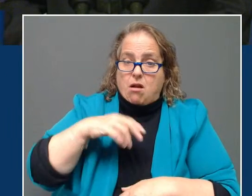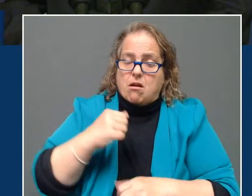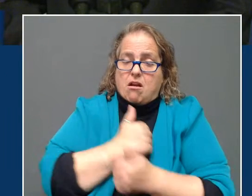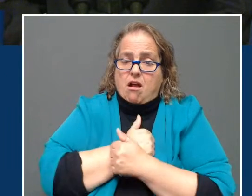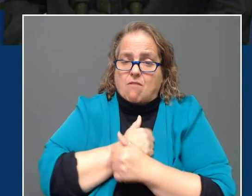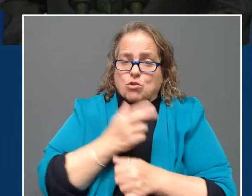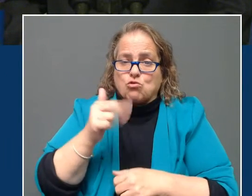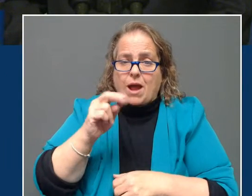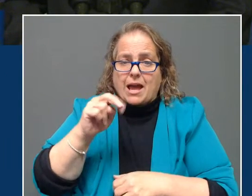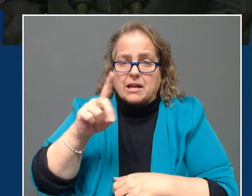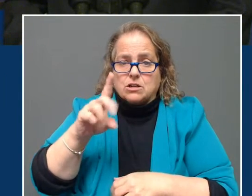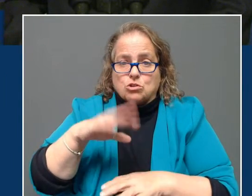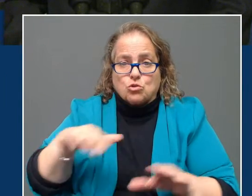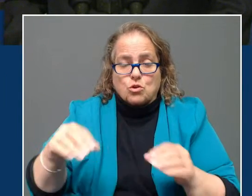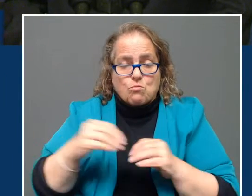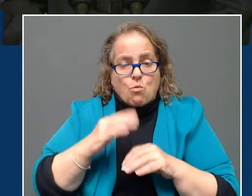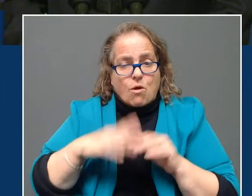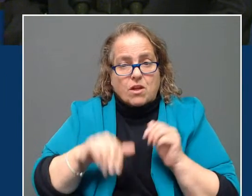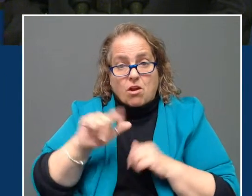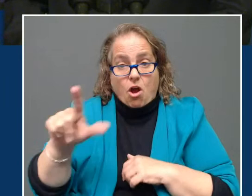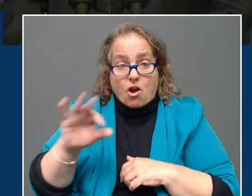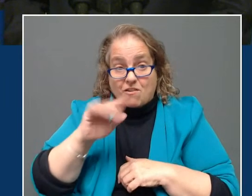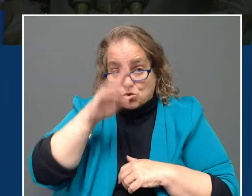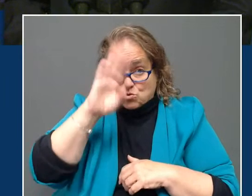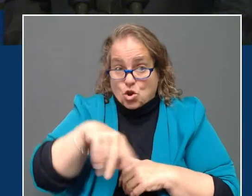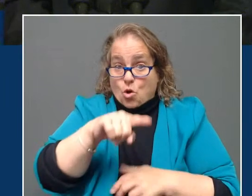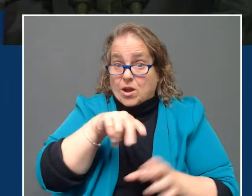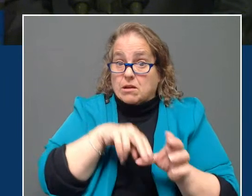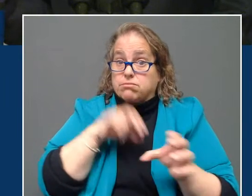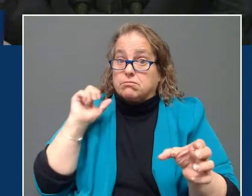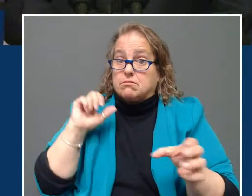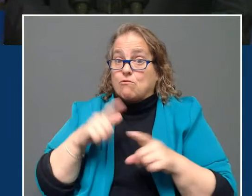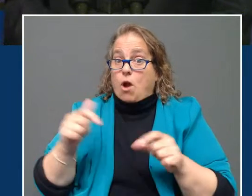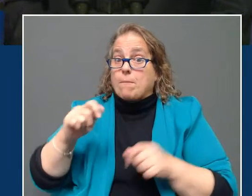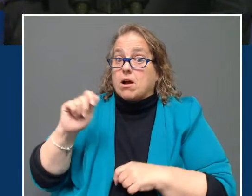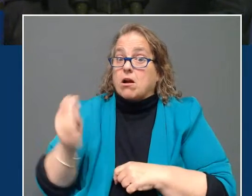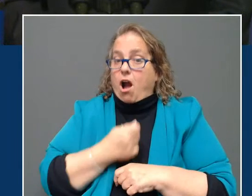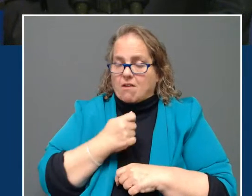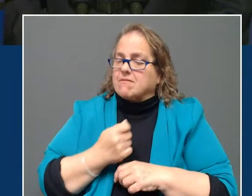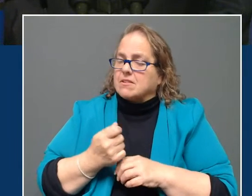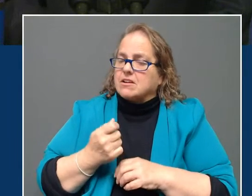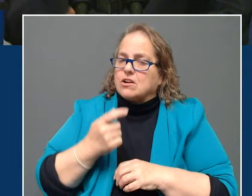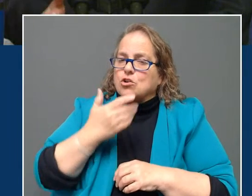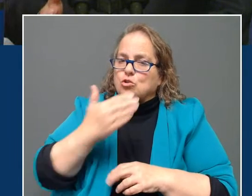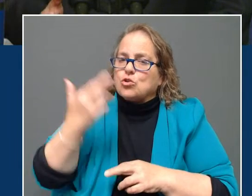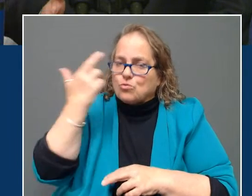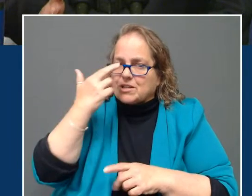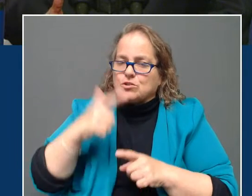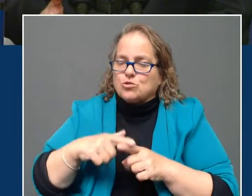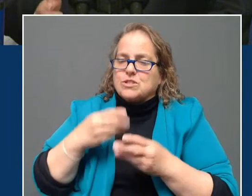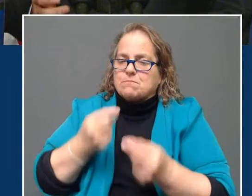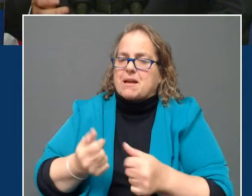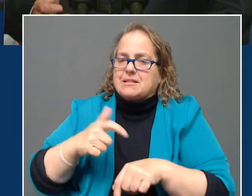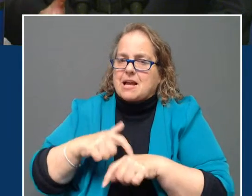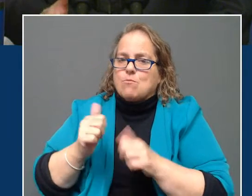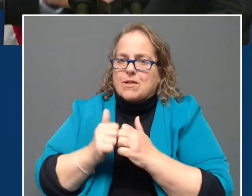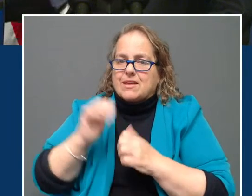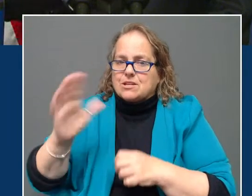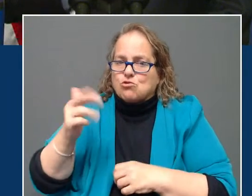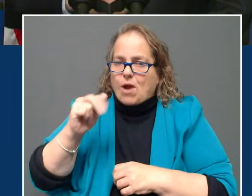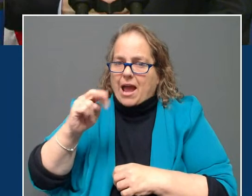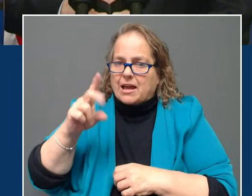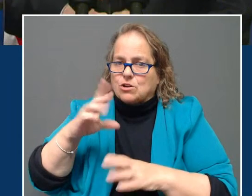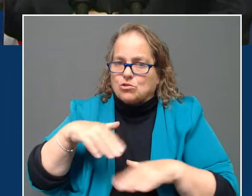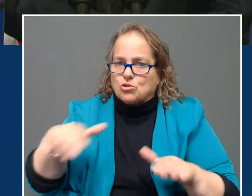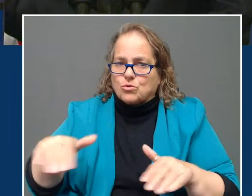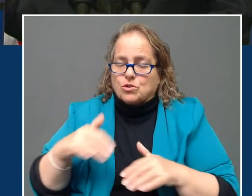you knew if Tim backed out of a game, it was for a good reason. It was for more time with those kiddos. Today, we lift up Tim's family in